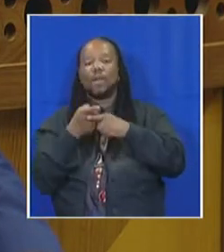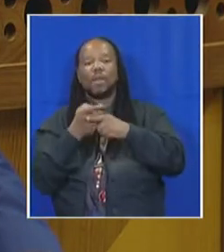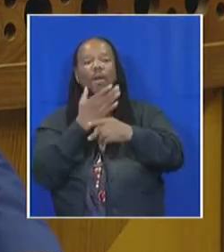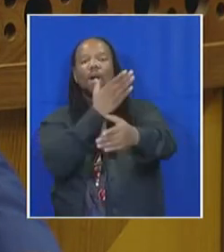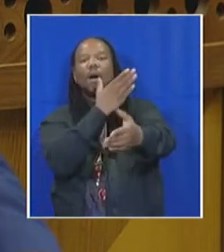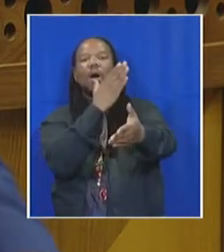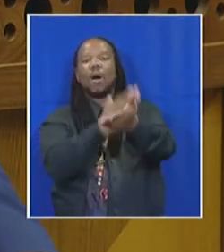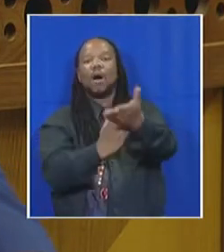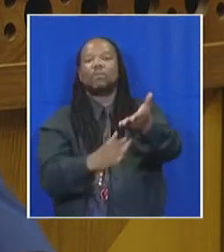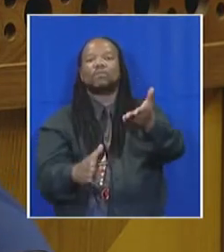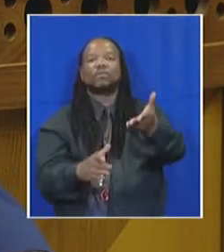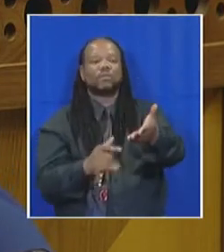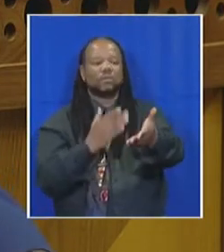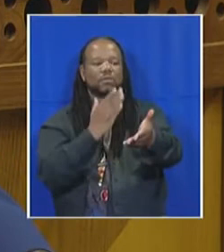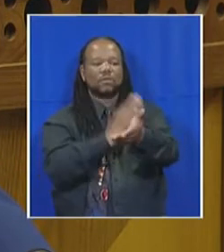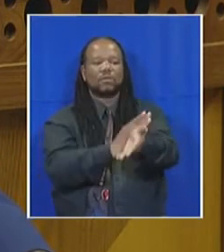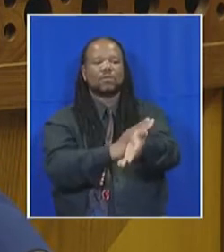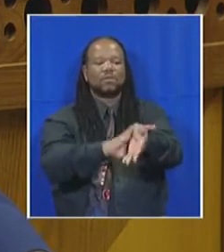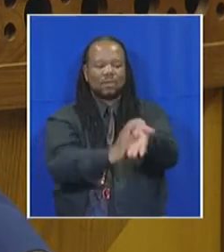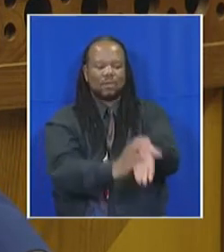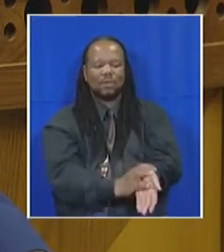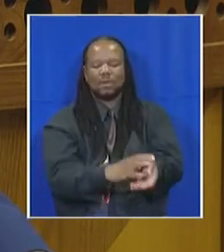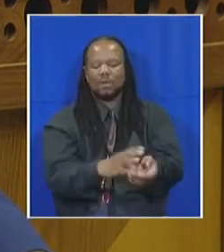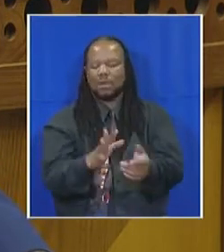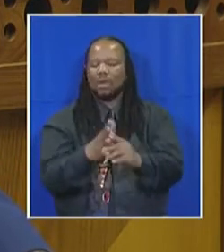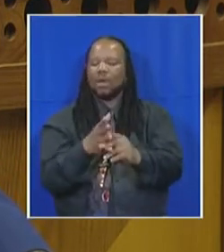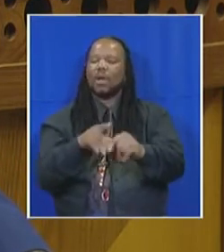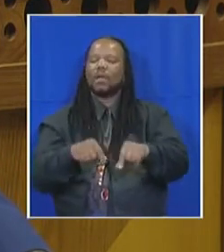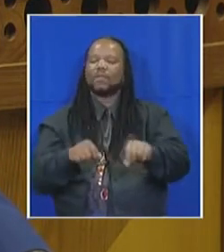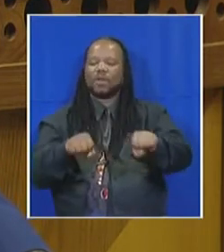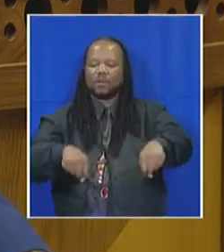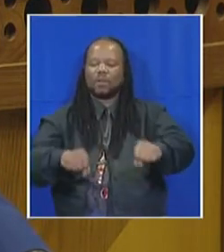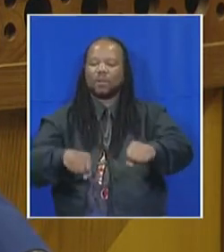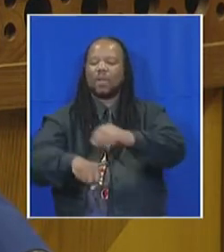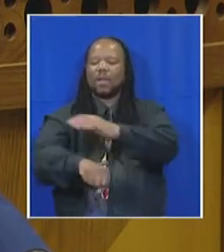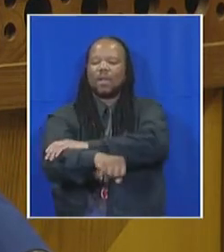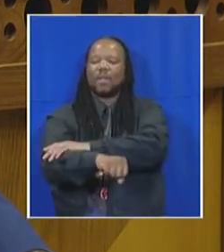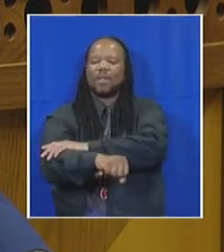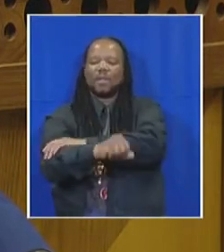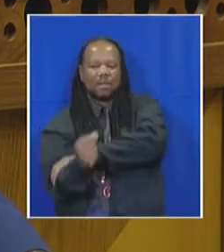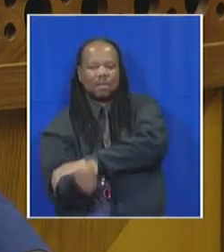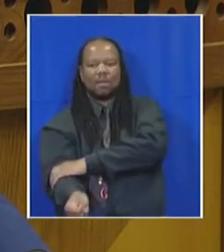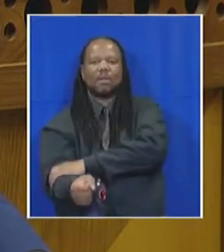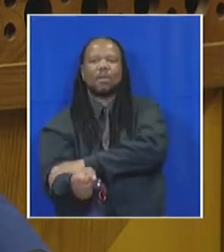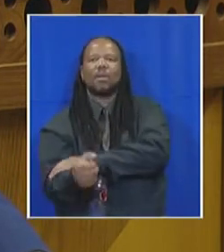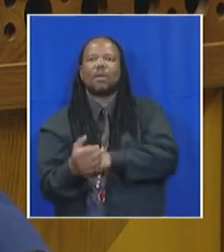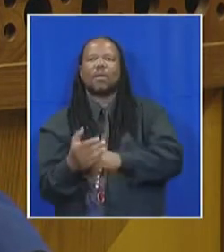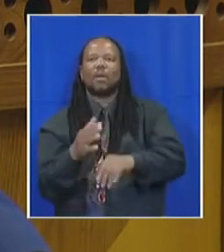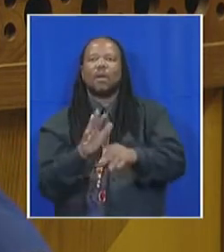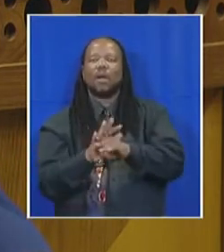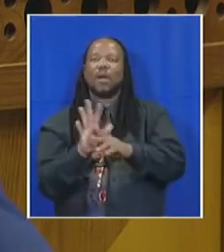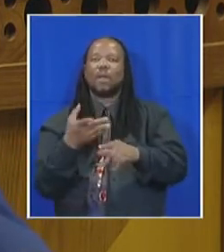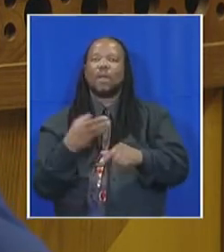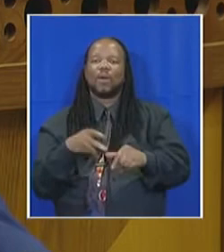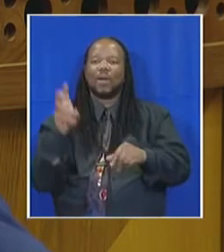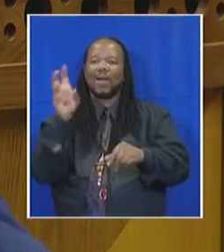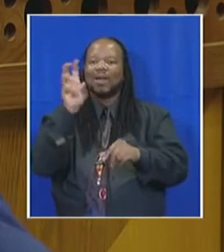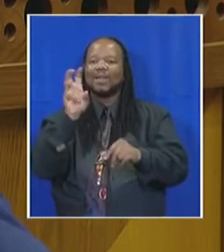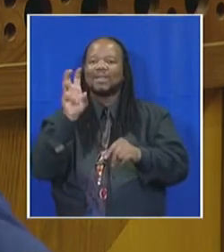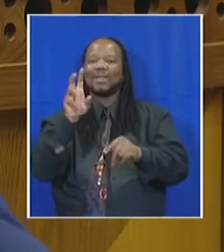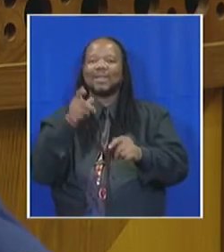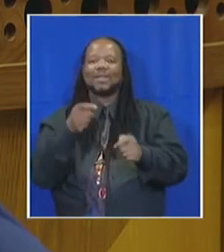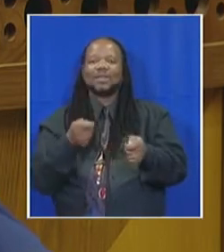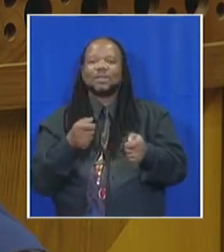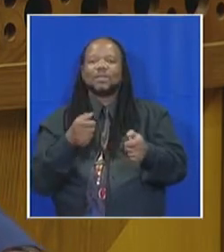her ribs with her knee and even used an electric drill